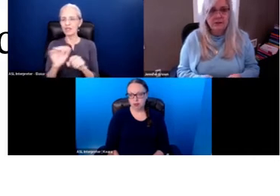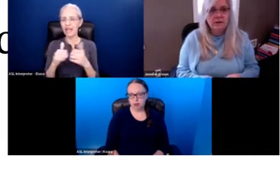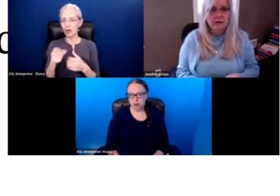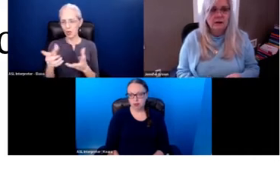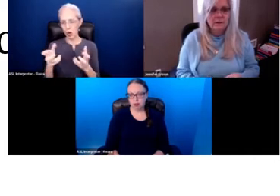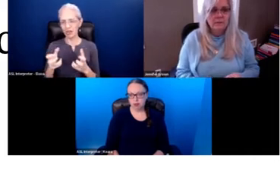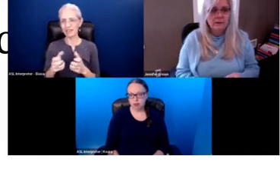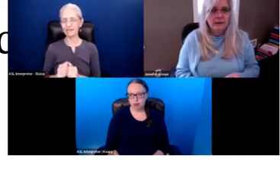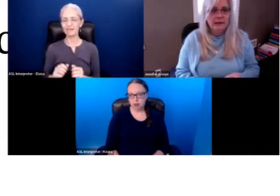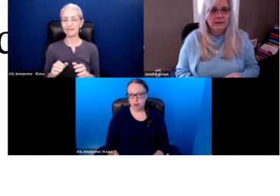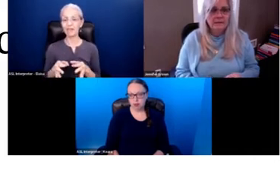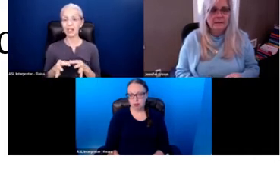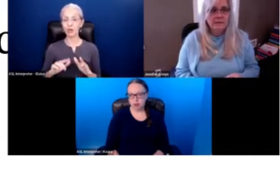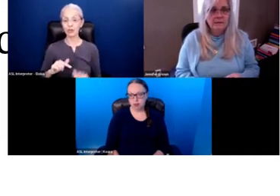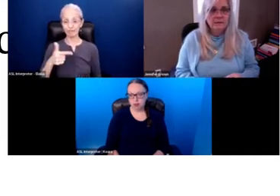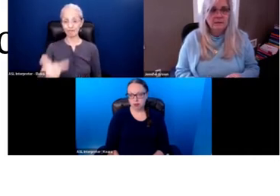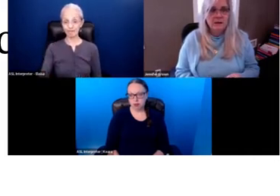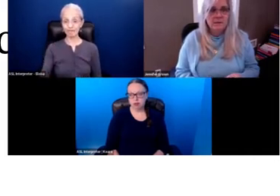it.